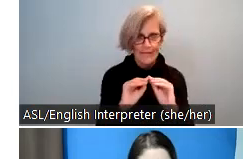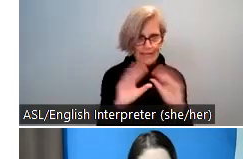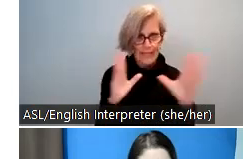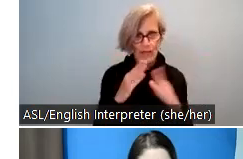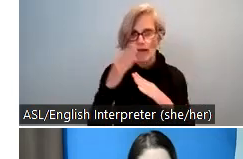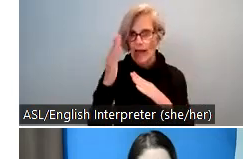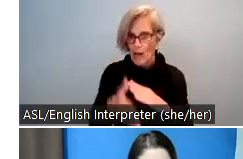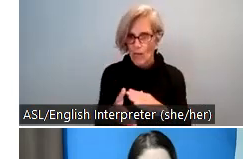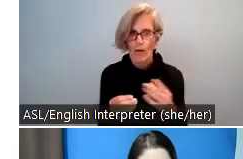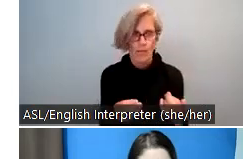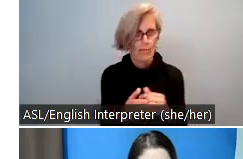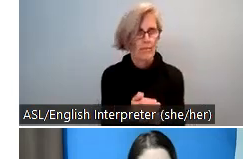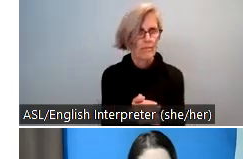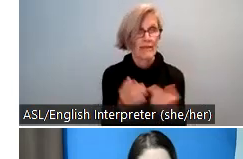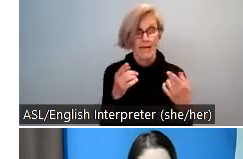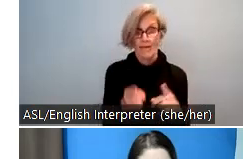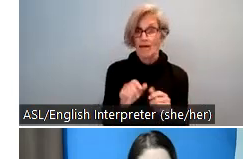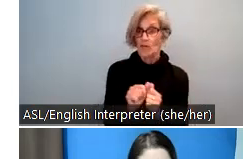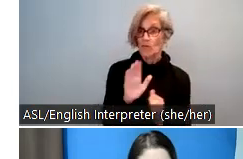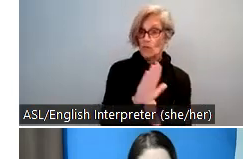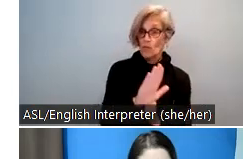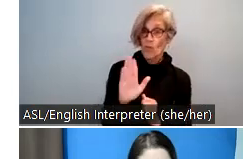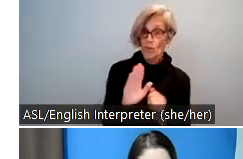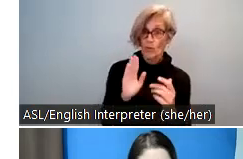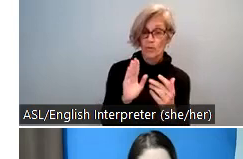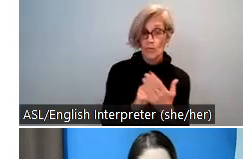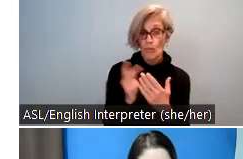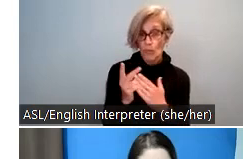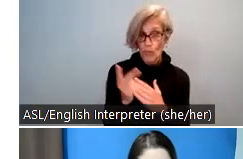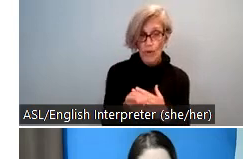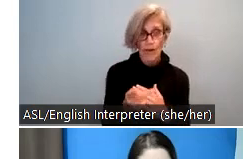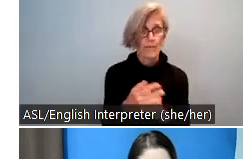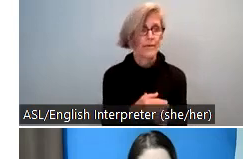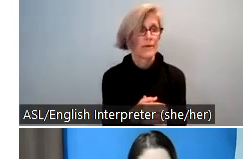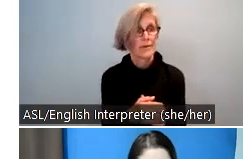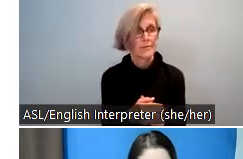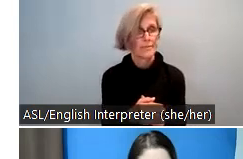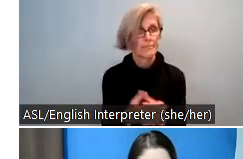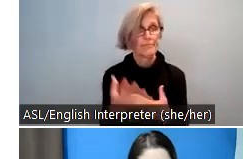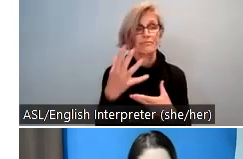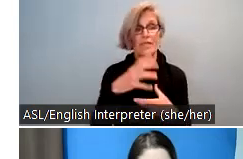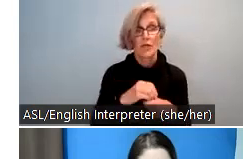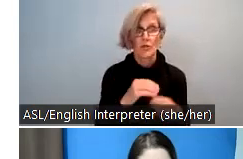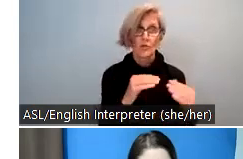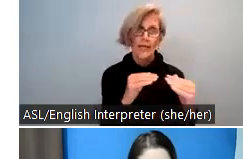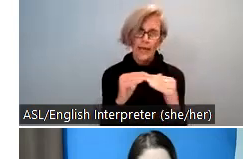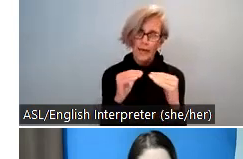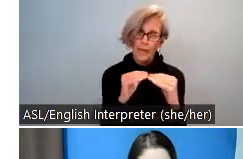Human program goals. Include equitable and/or participatory methods of